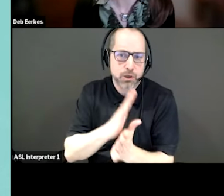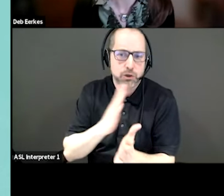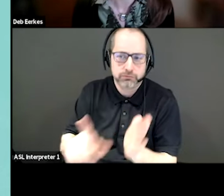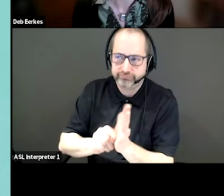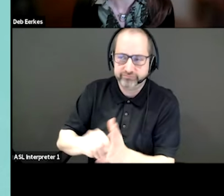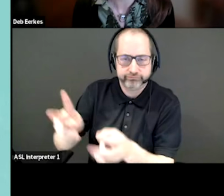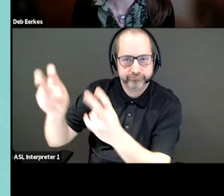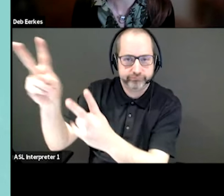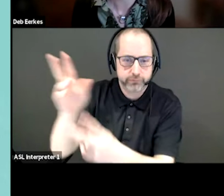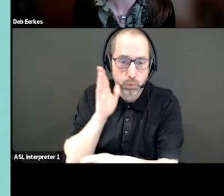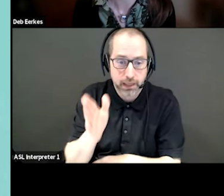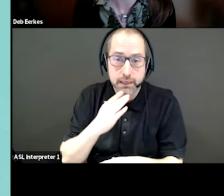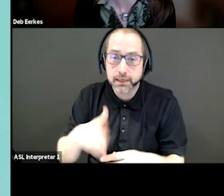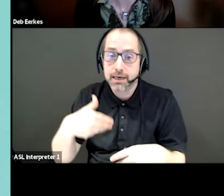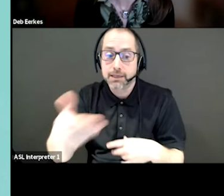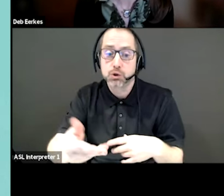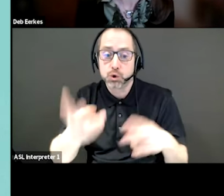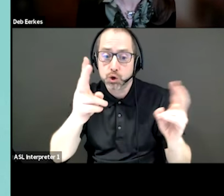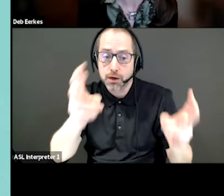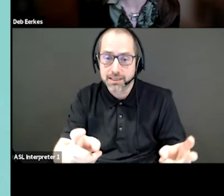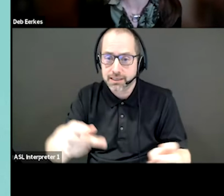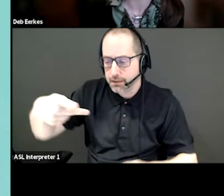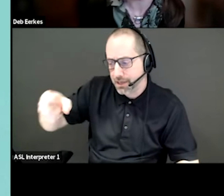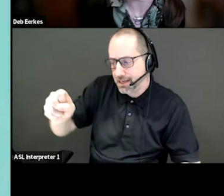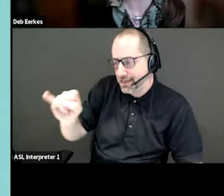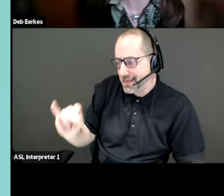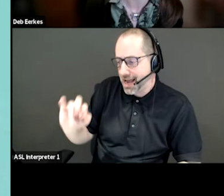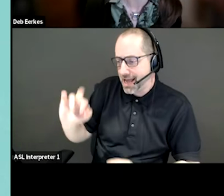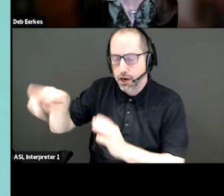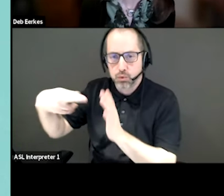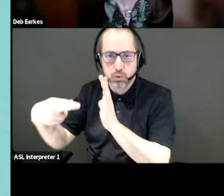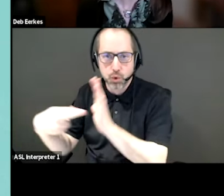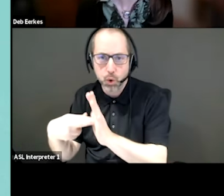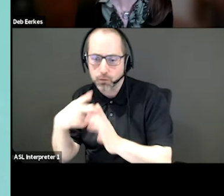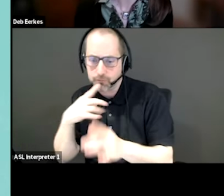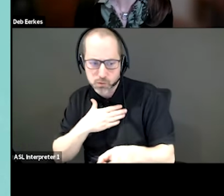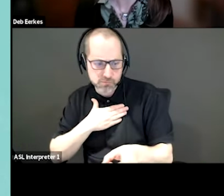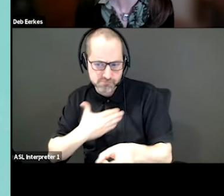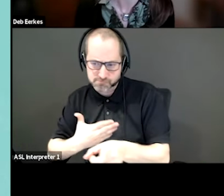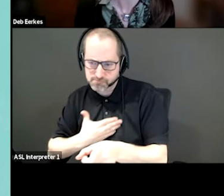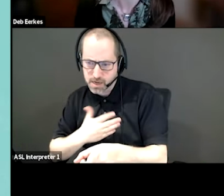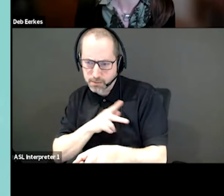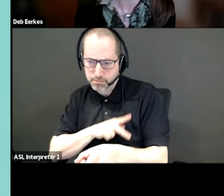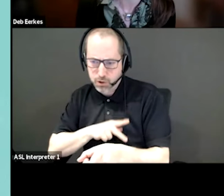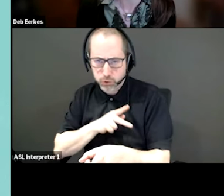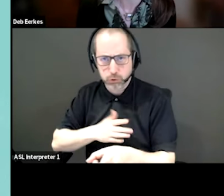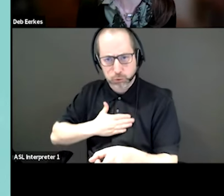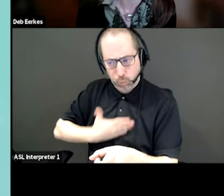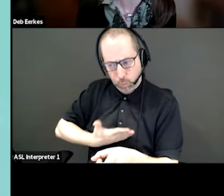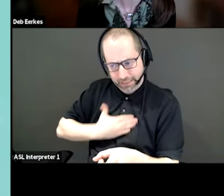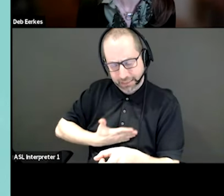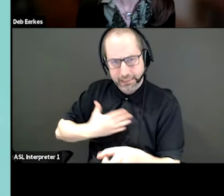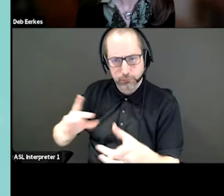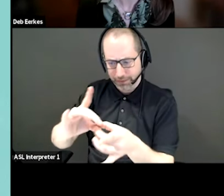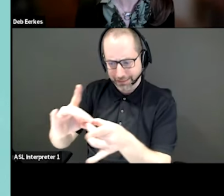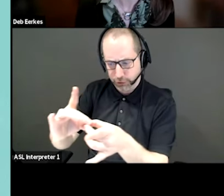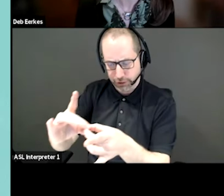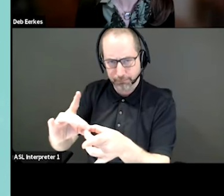are, what is the PSI's role in addressing consensual personal relationships between students and faculty to prevent gender-based